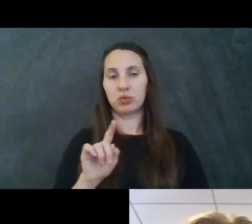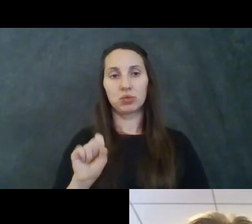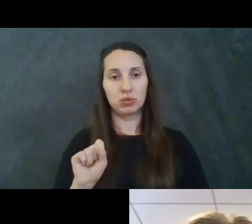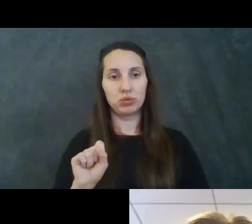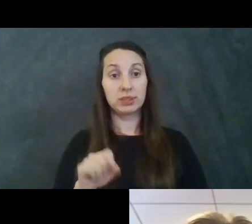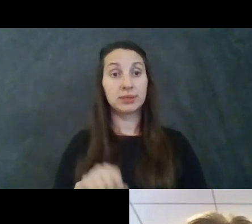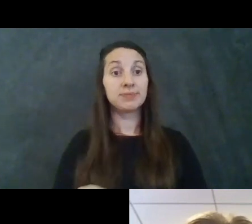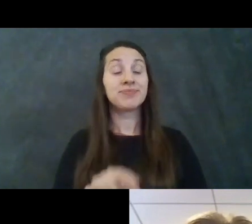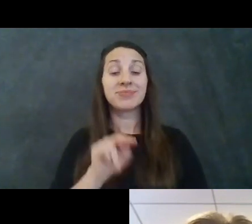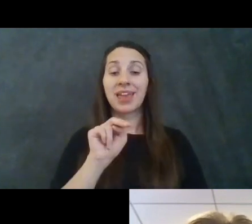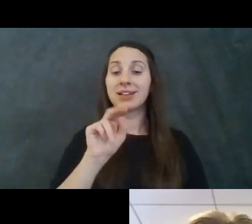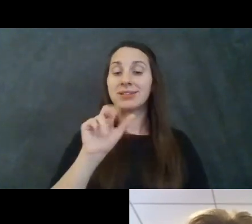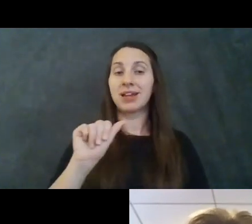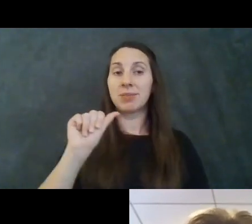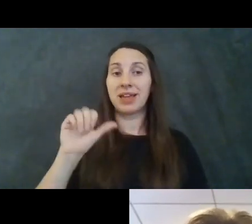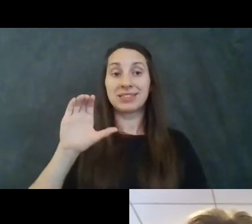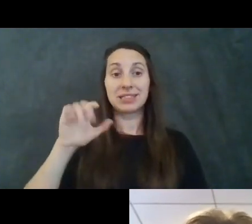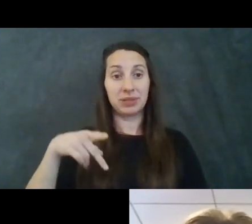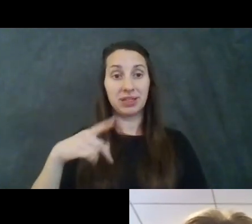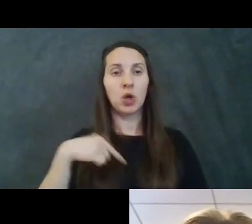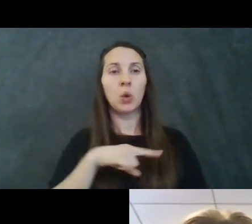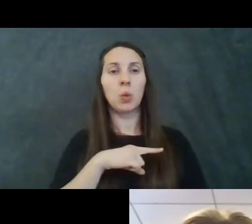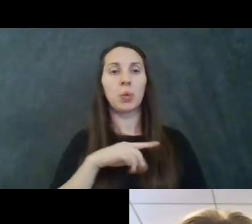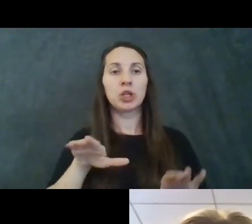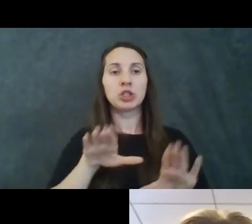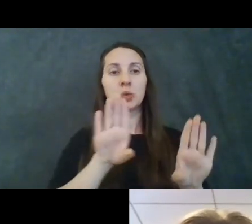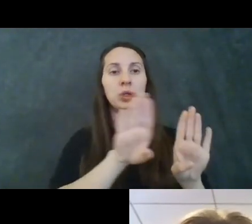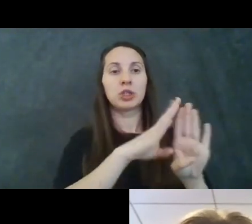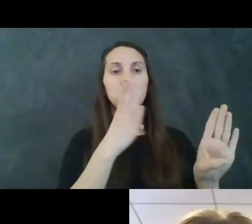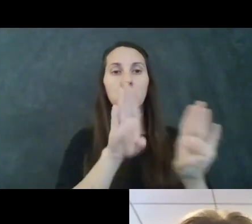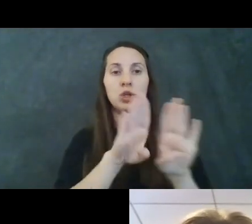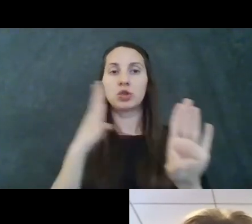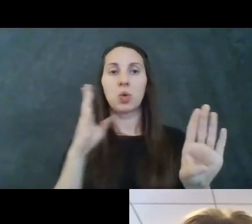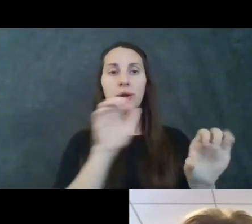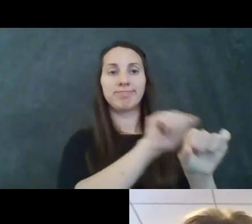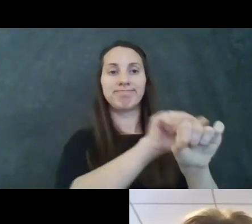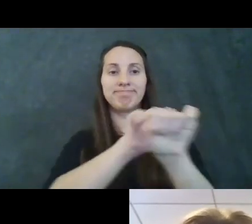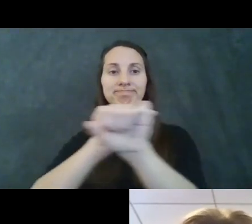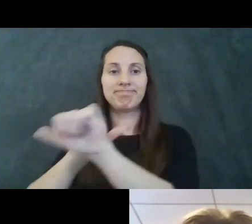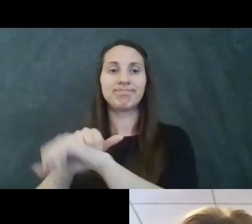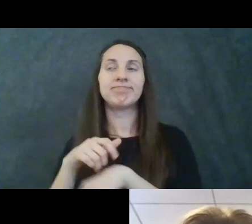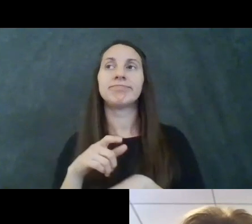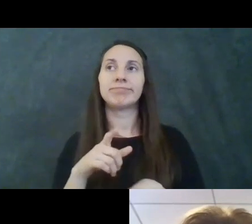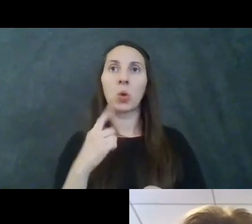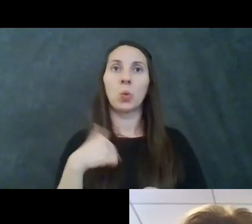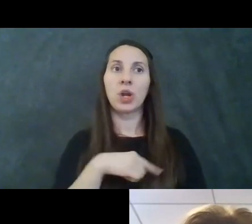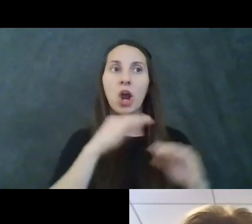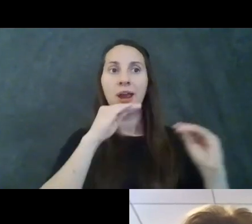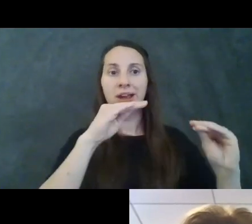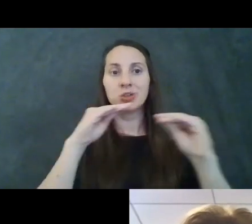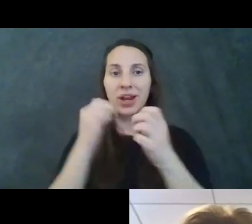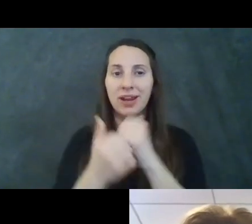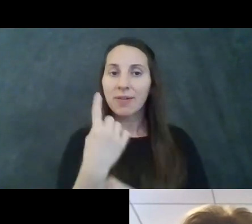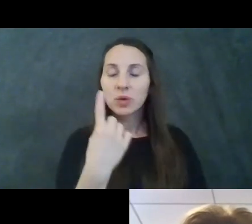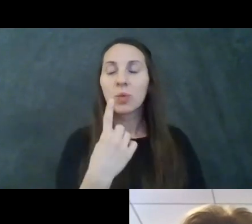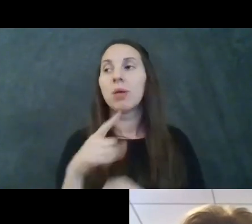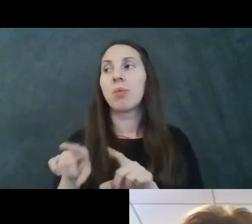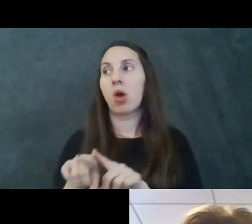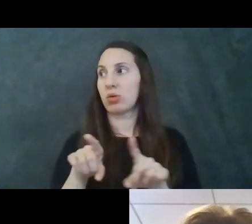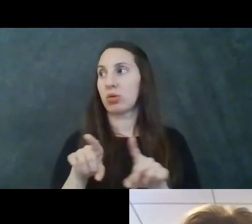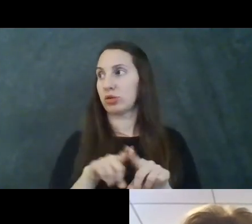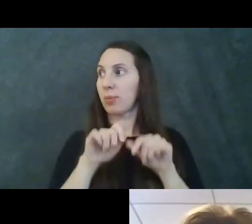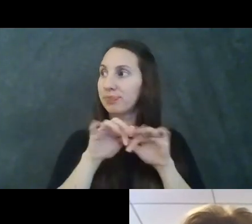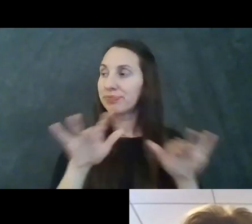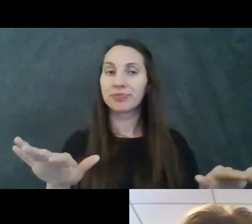a door-to-door canvassing. So we're educating everyone, but specifically also getting the word out to